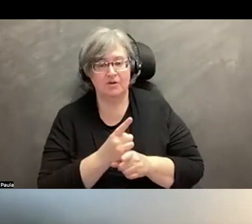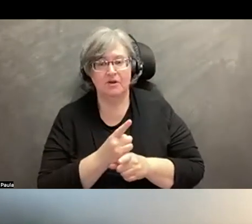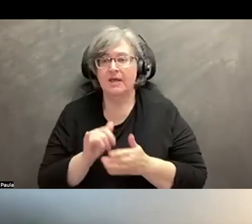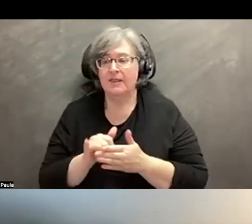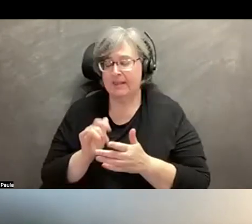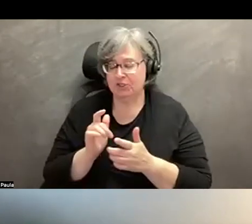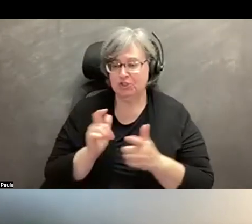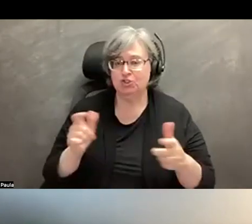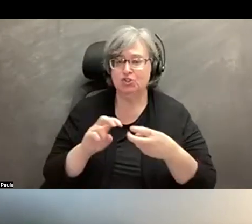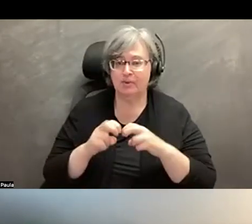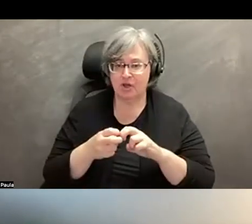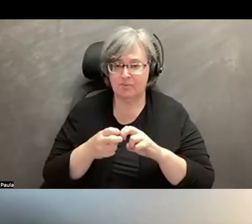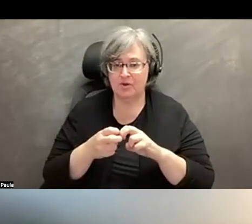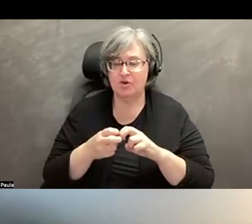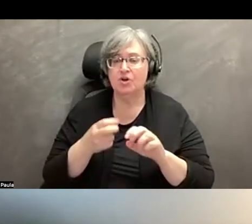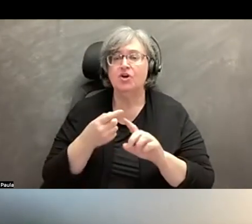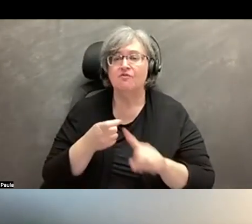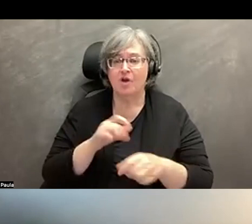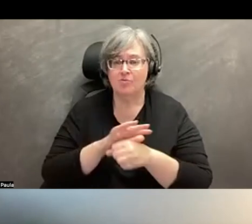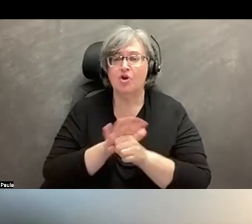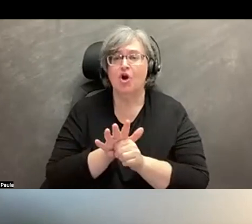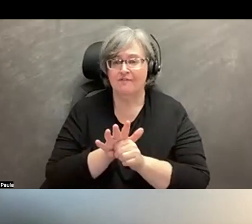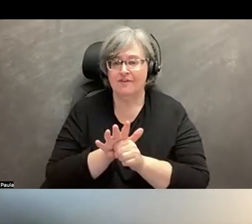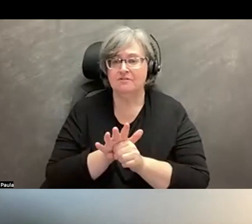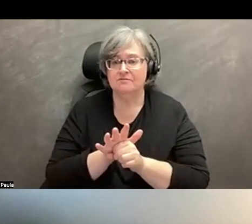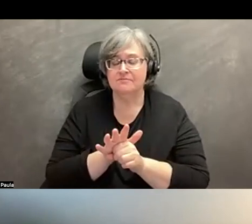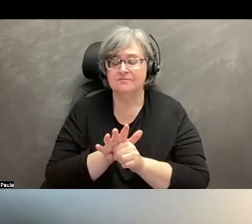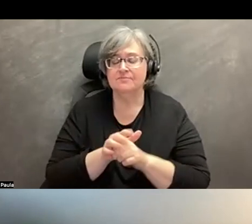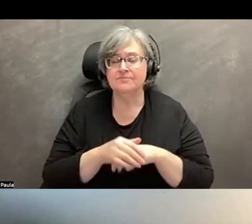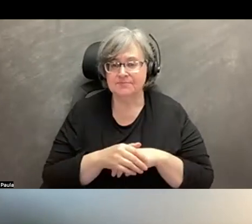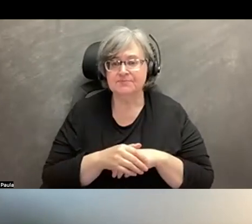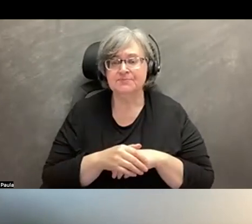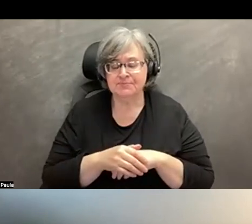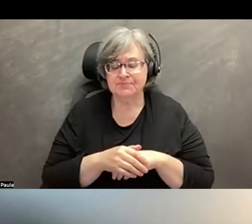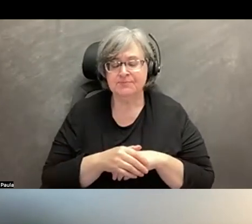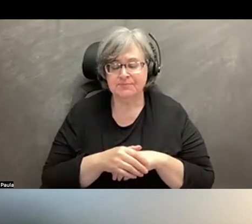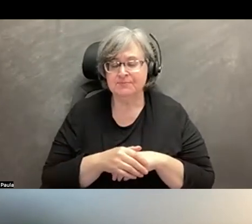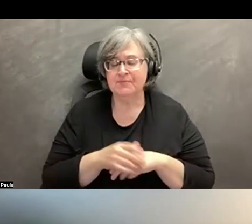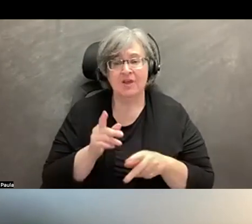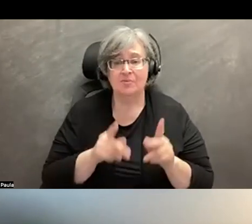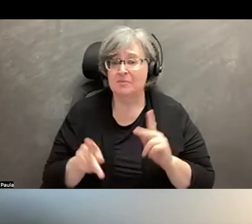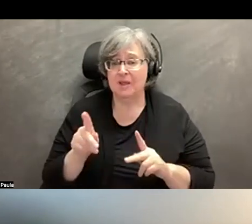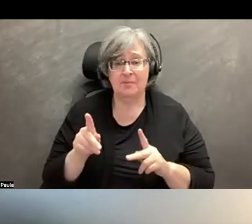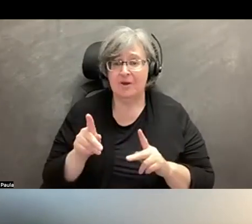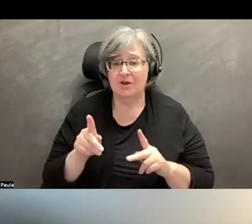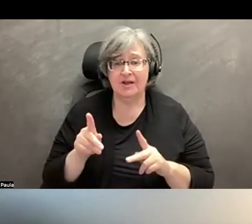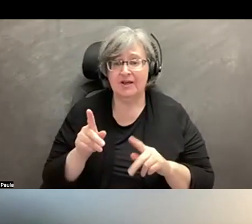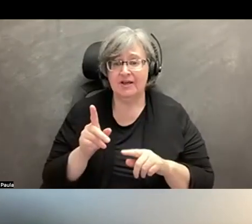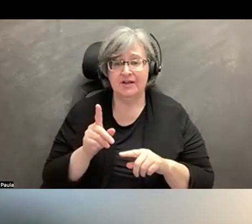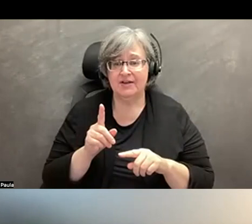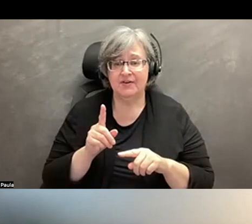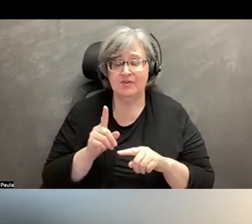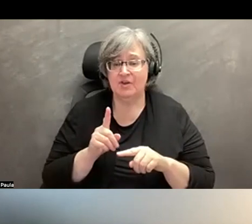huge issue that came out of the pandemic of, COVID pandemic, that people cannot even